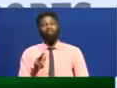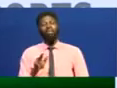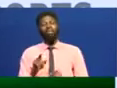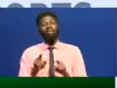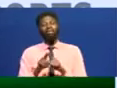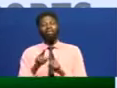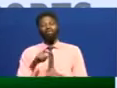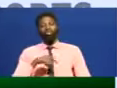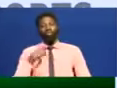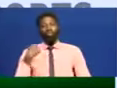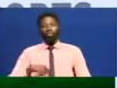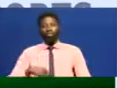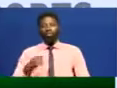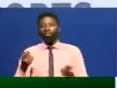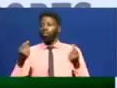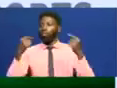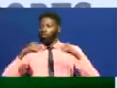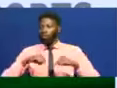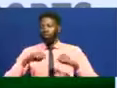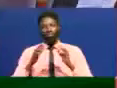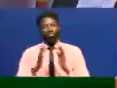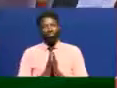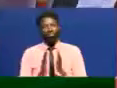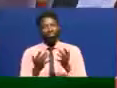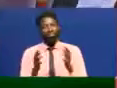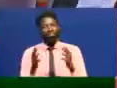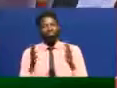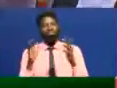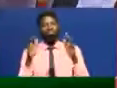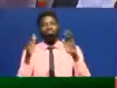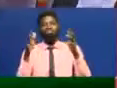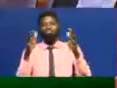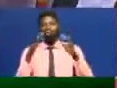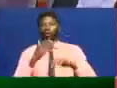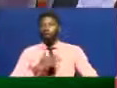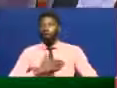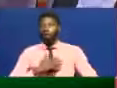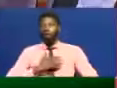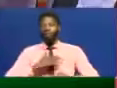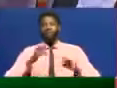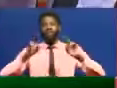today for this event. Let us give a round of applause to our international partners.